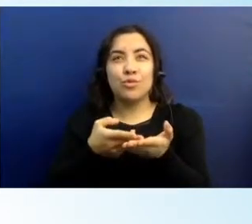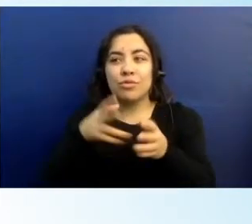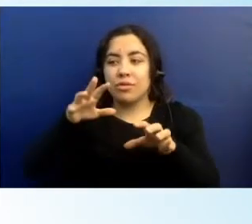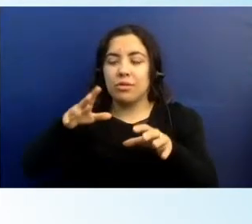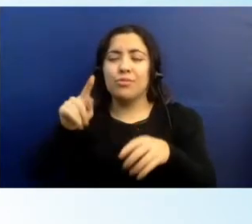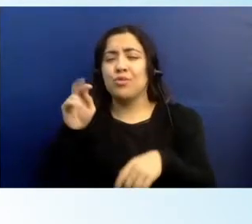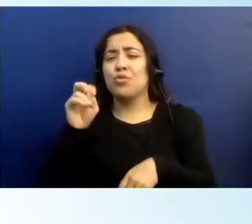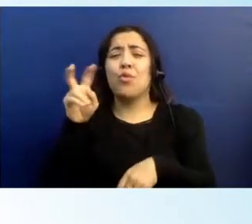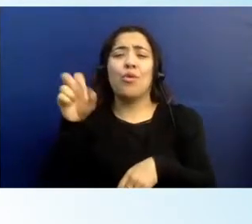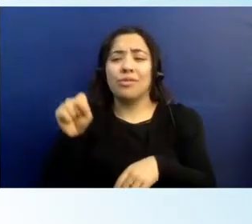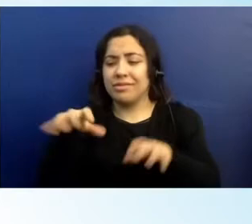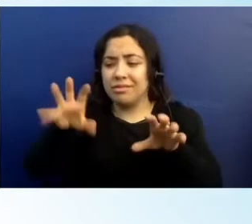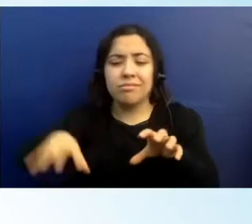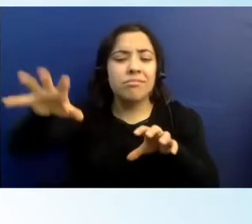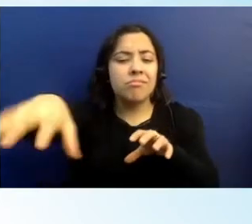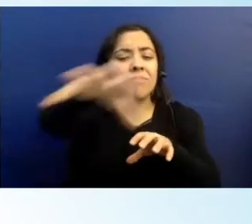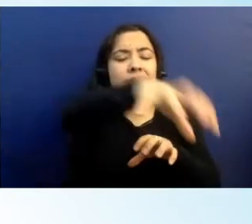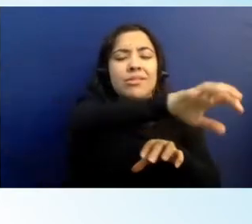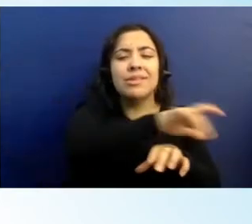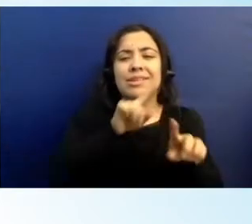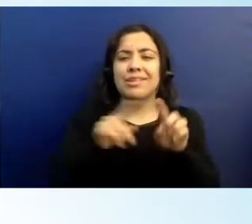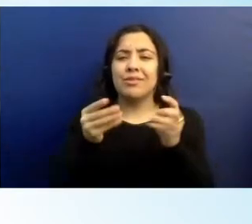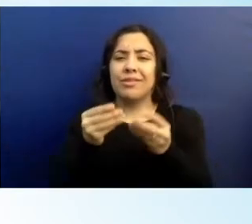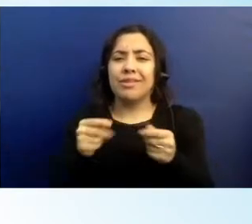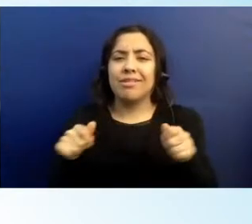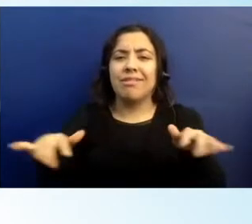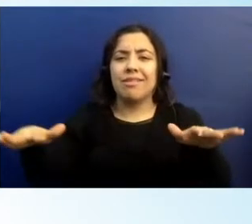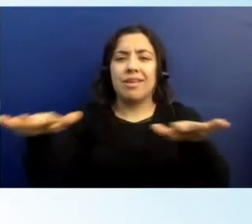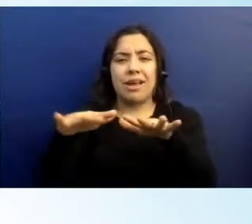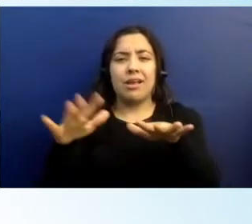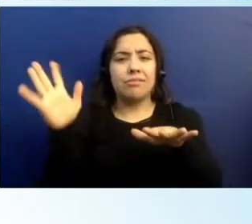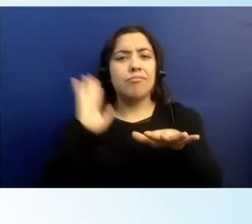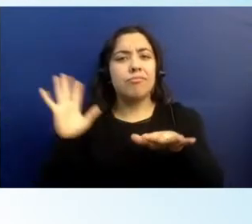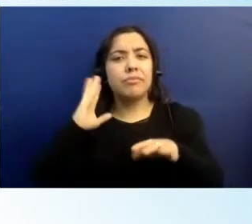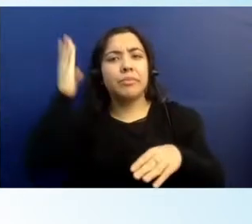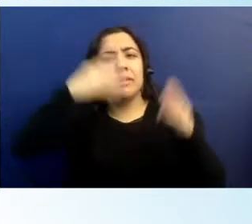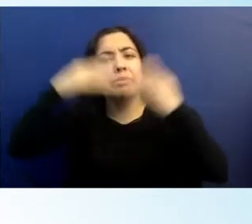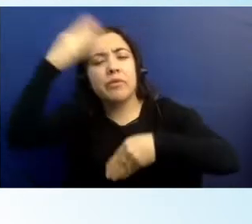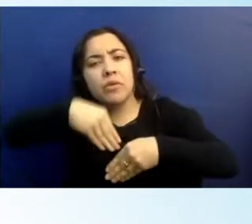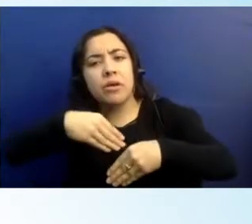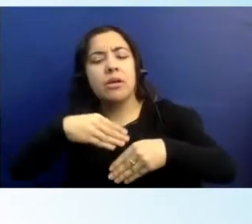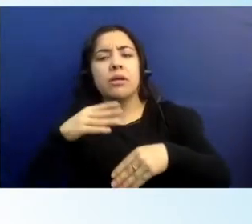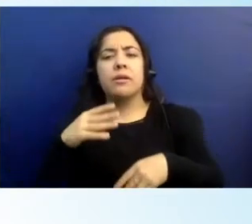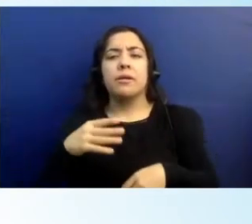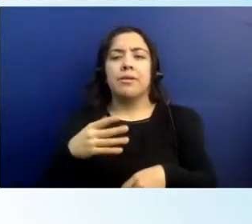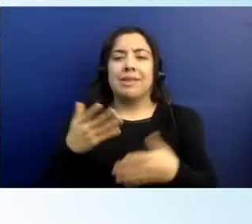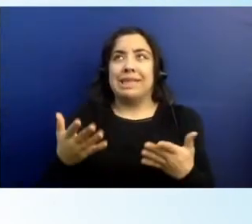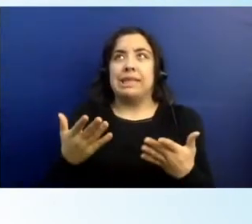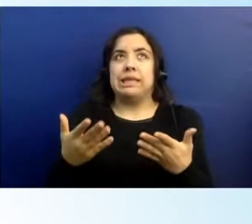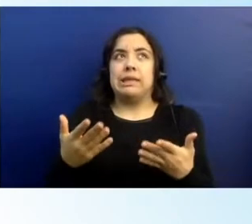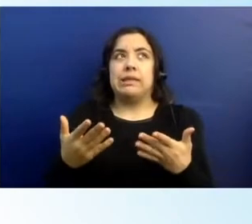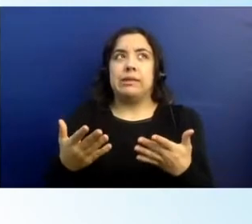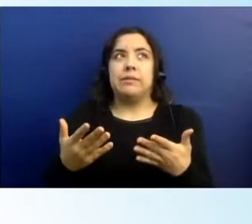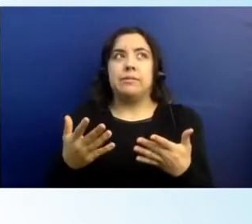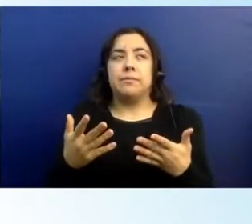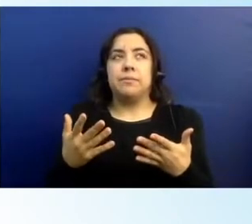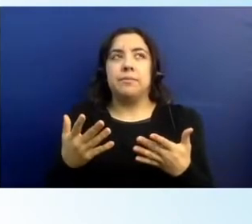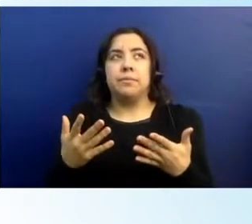and, you know, these kind of things that this veil of colonialism that kind